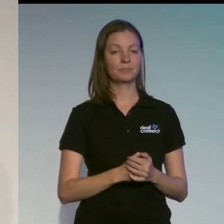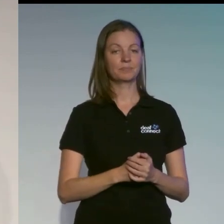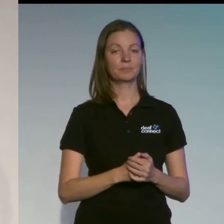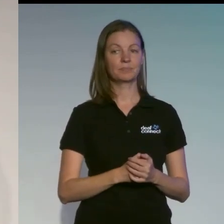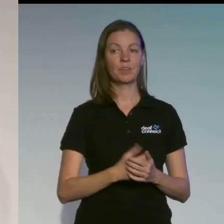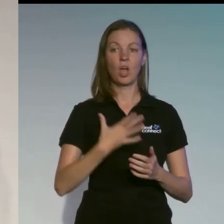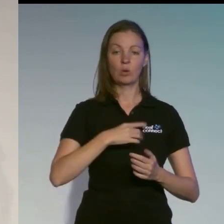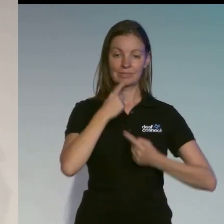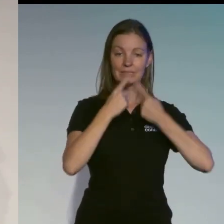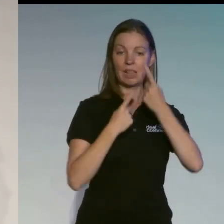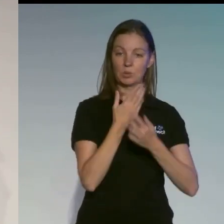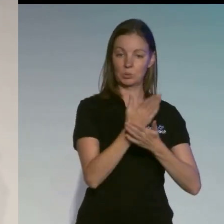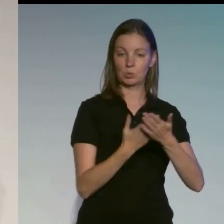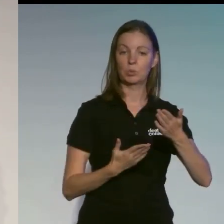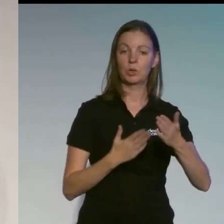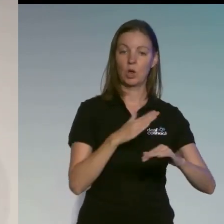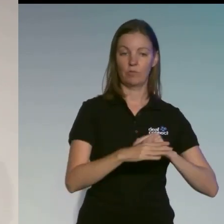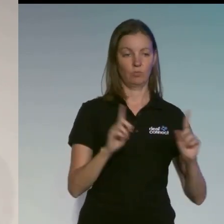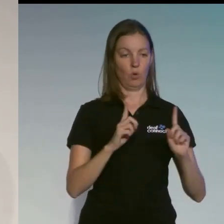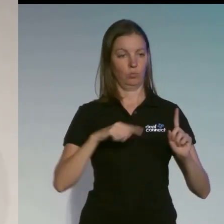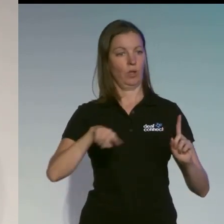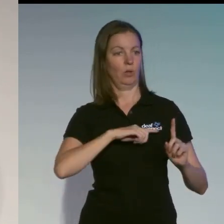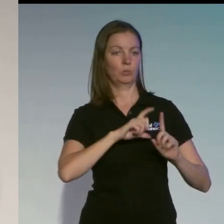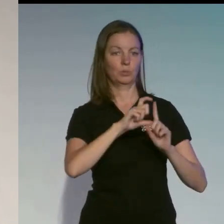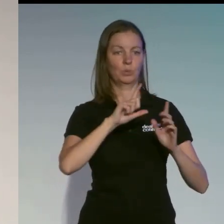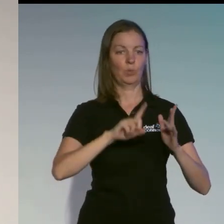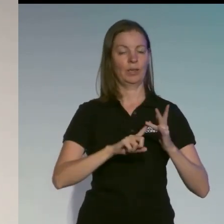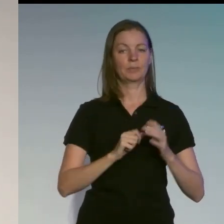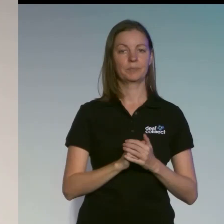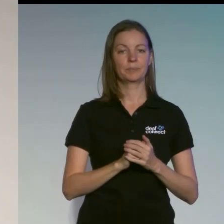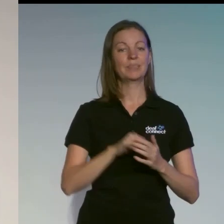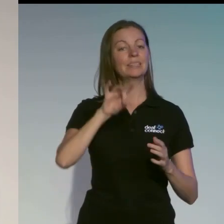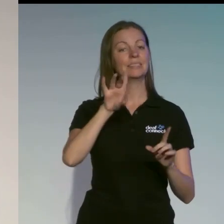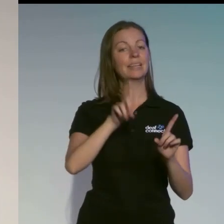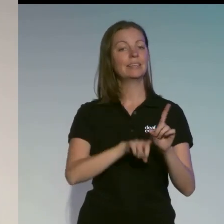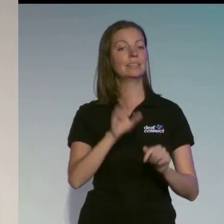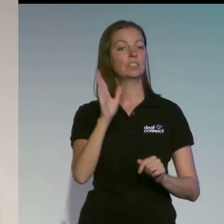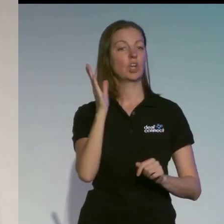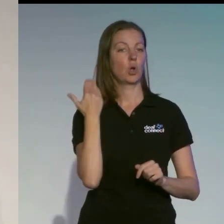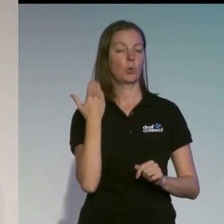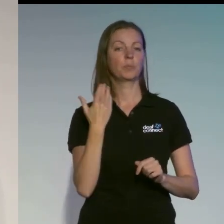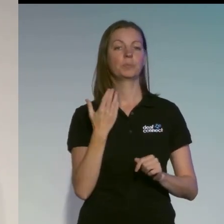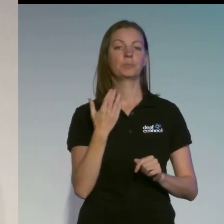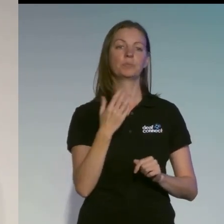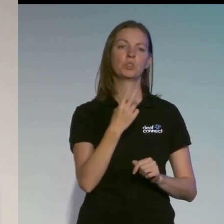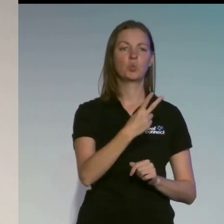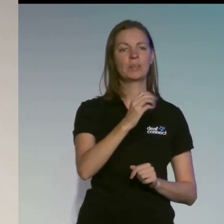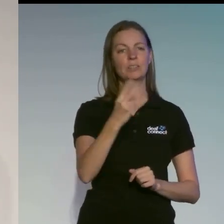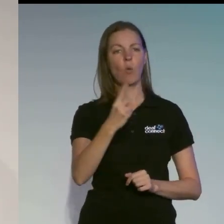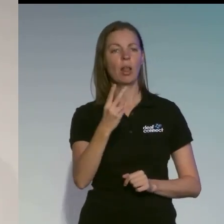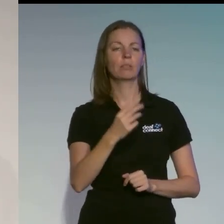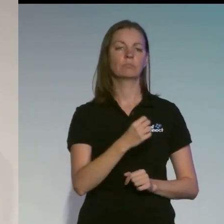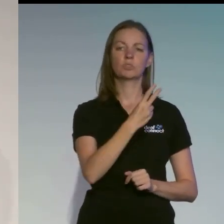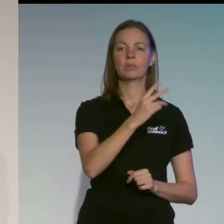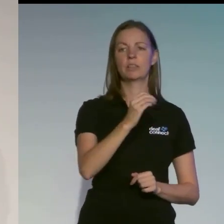will tell you the story about what we are doing. So 10 years ago, around 2012 or